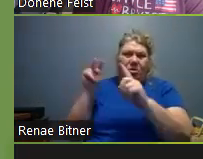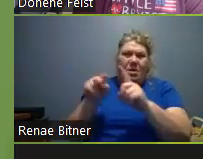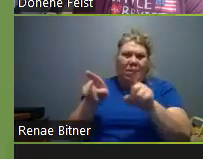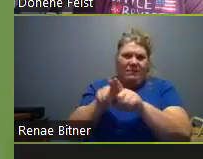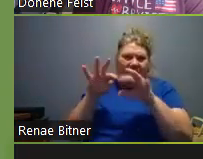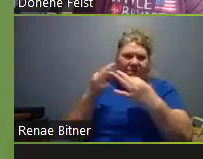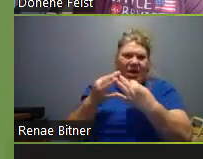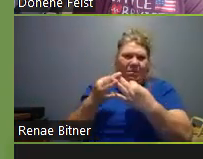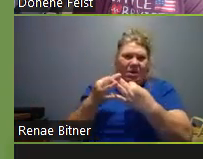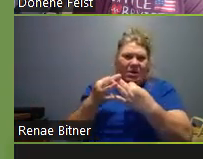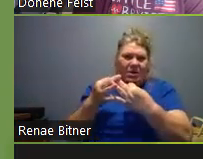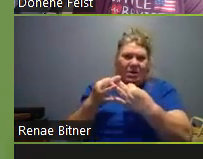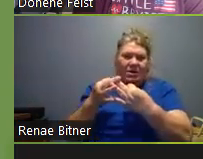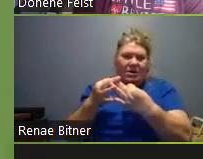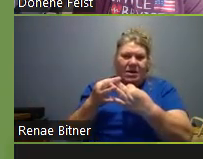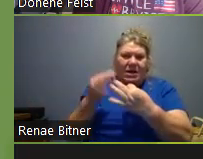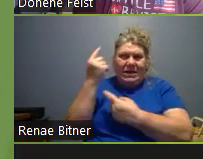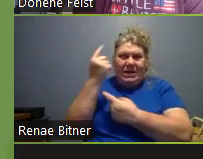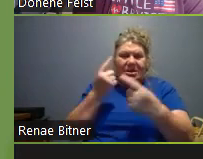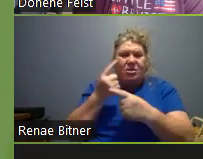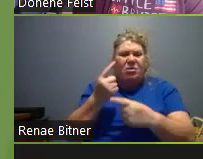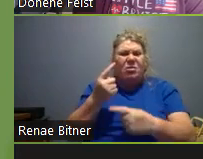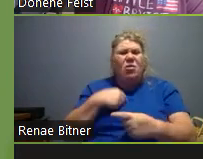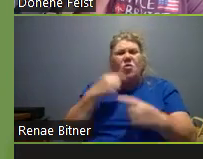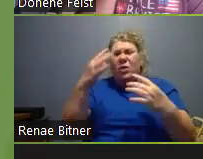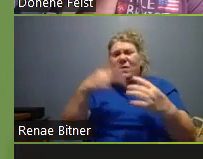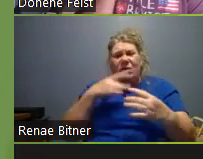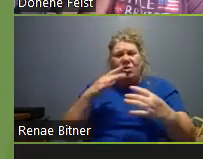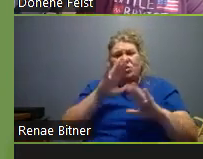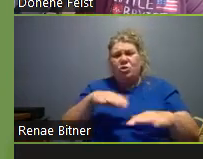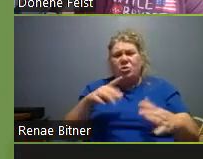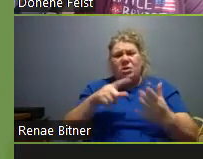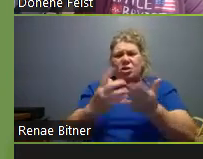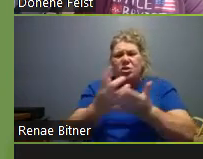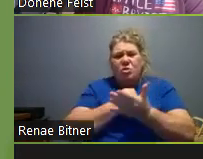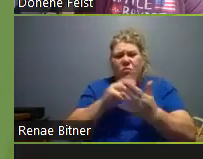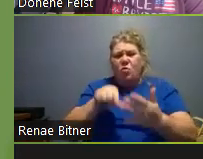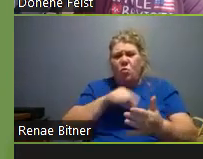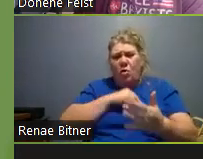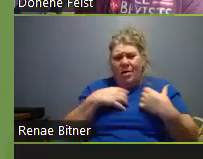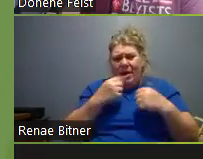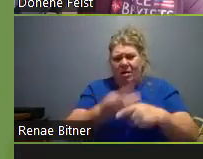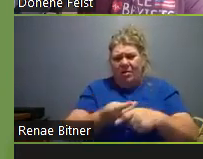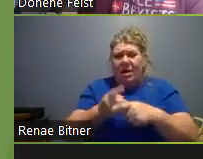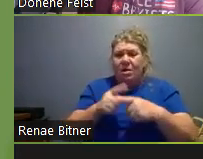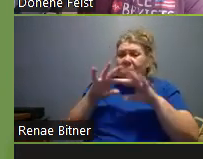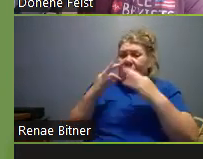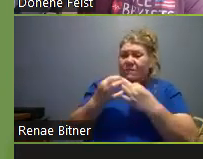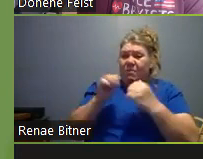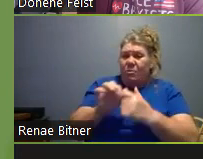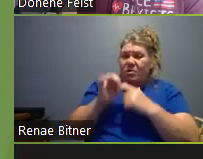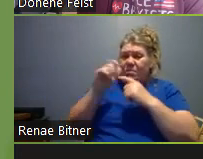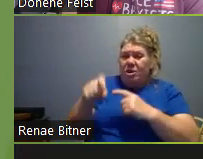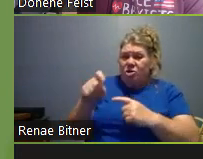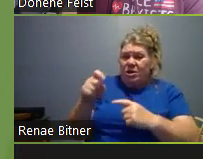above all, we believe that children deserve quality health care, that families with children with special needs who work with them have